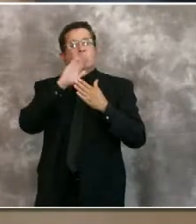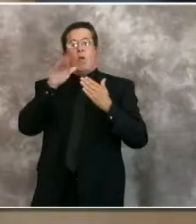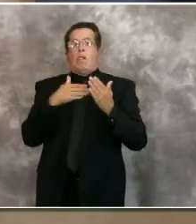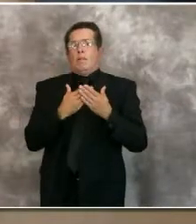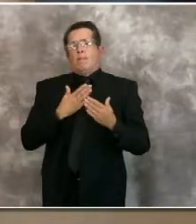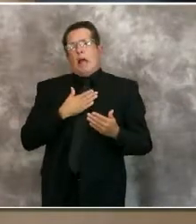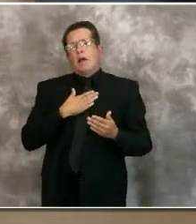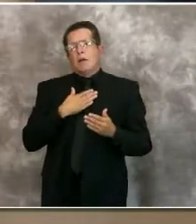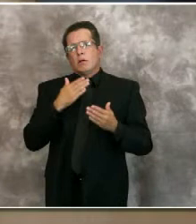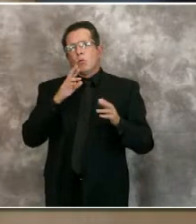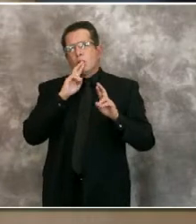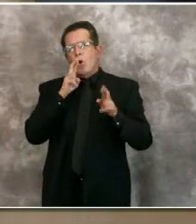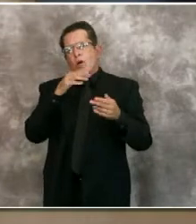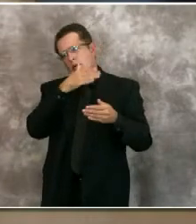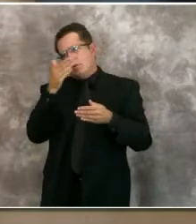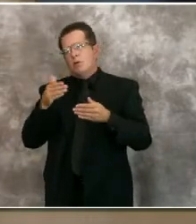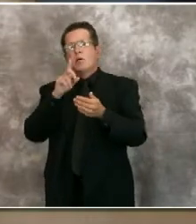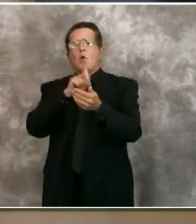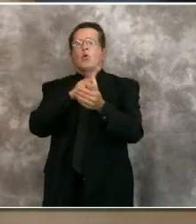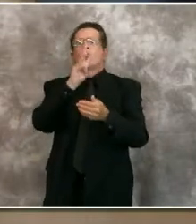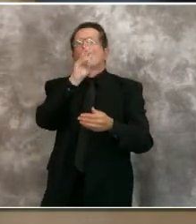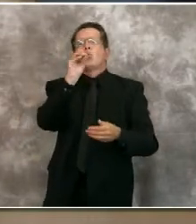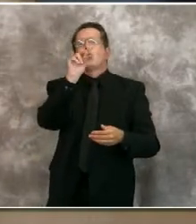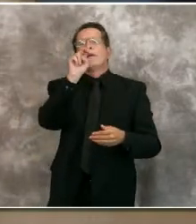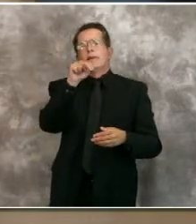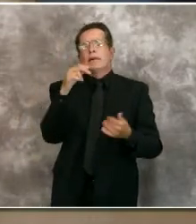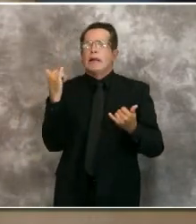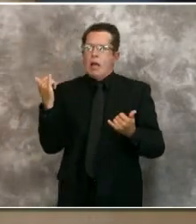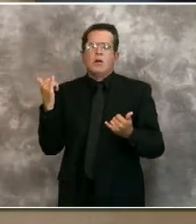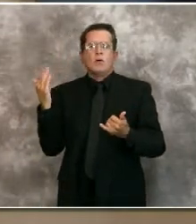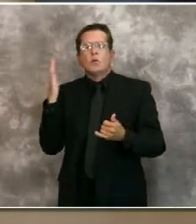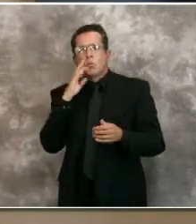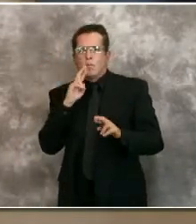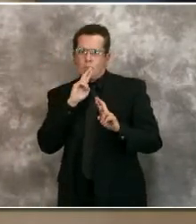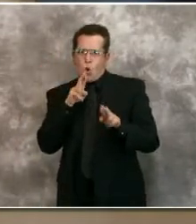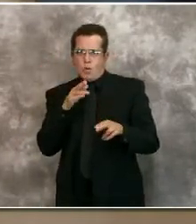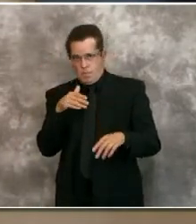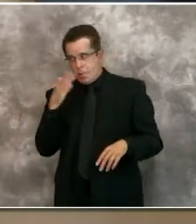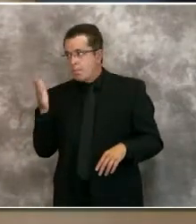section of the report. I'll now turn it over to Dr. Wooten for a Public Health Officer's update.